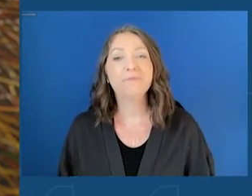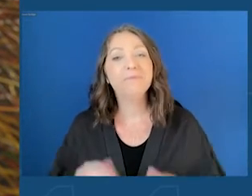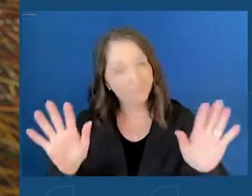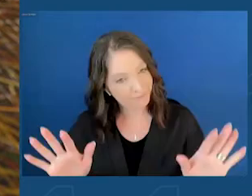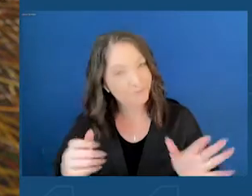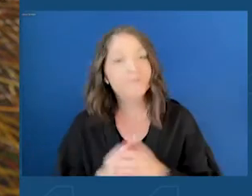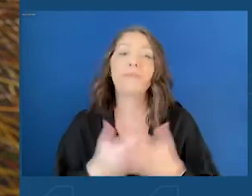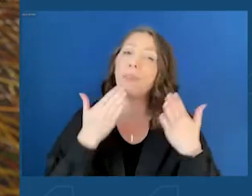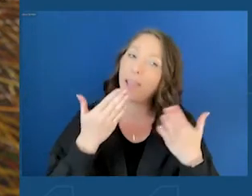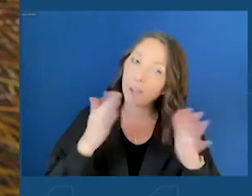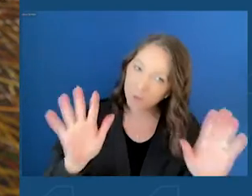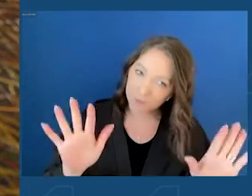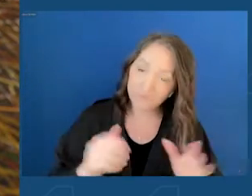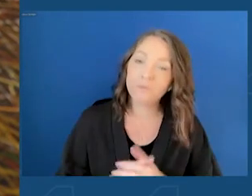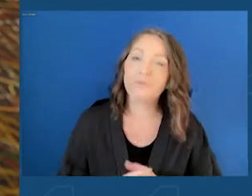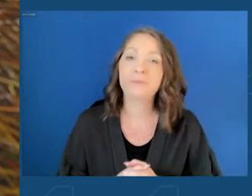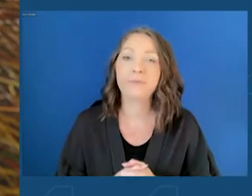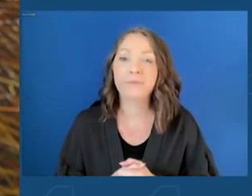Thank you.